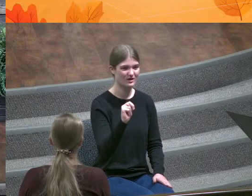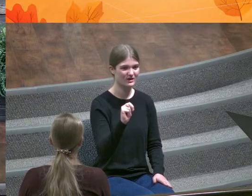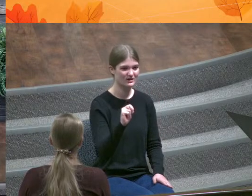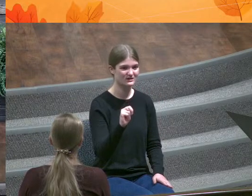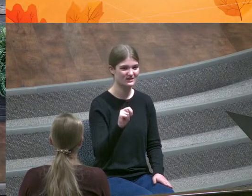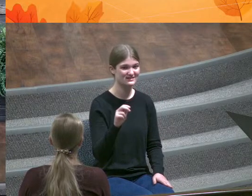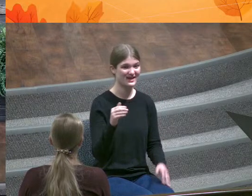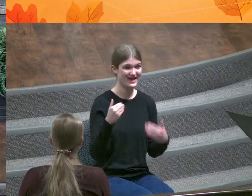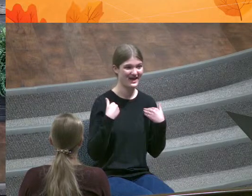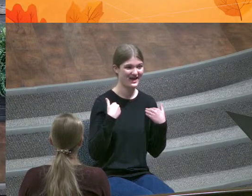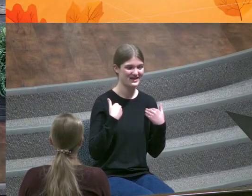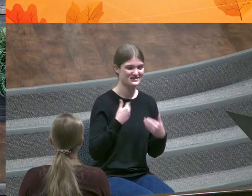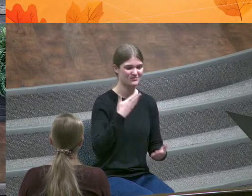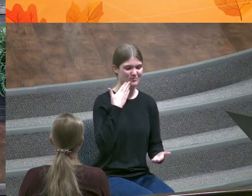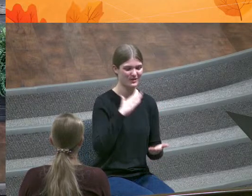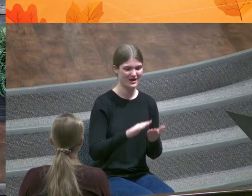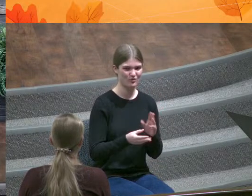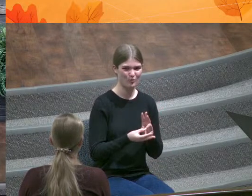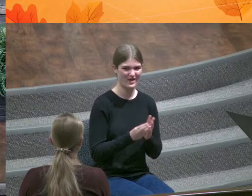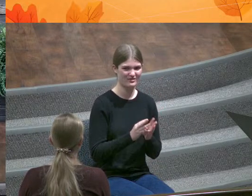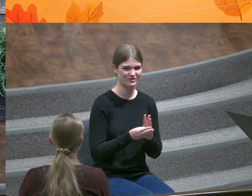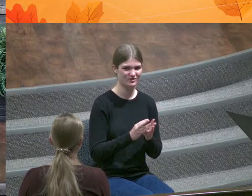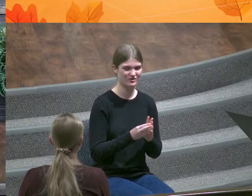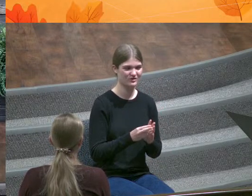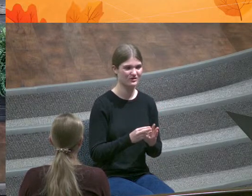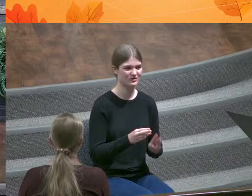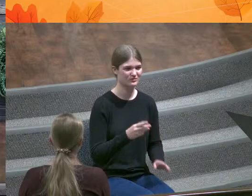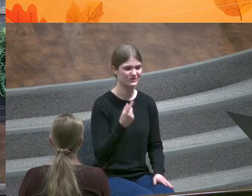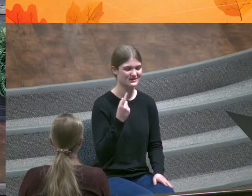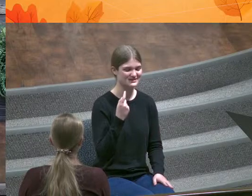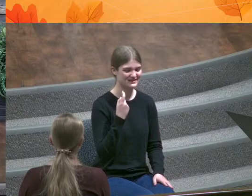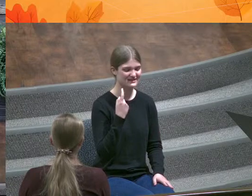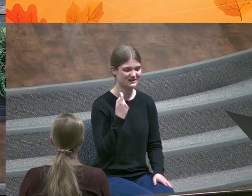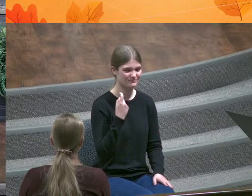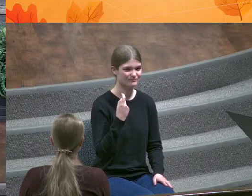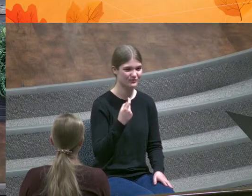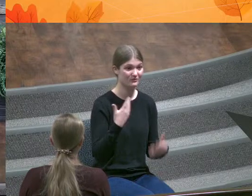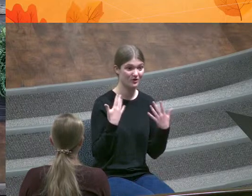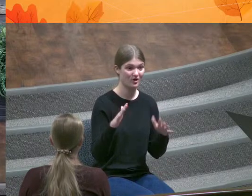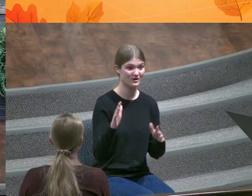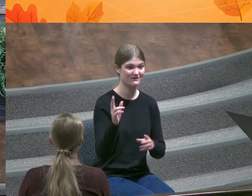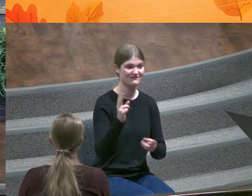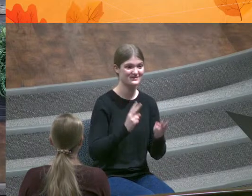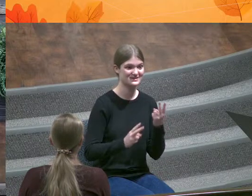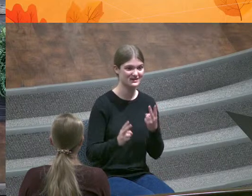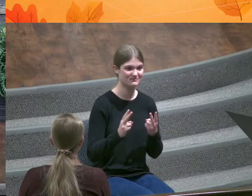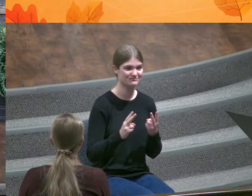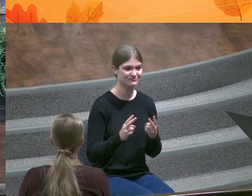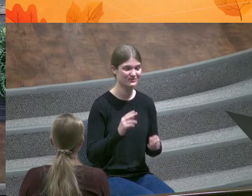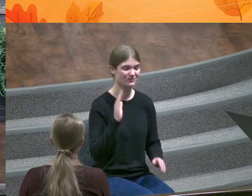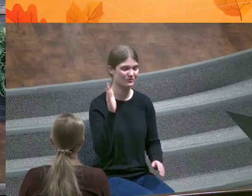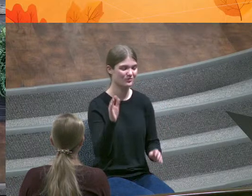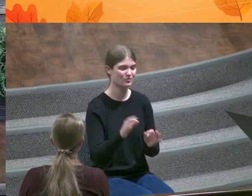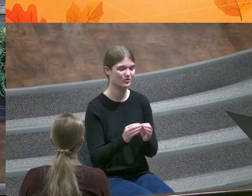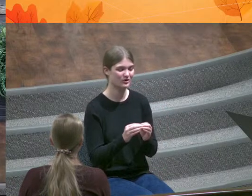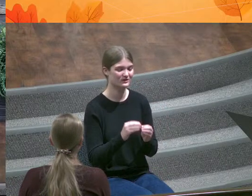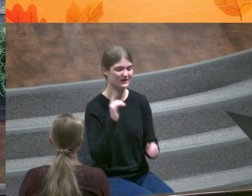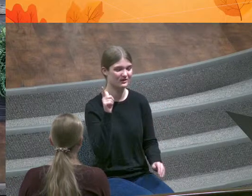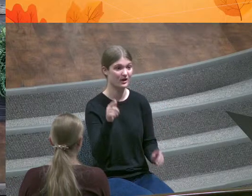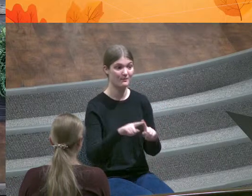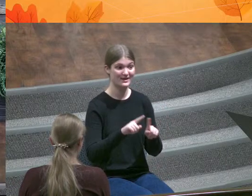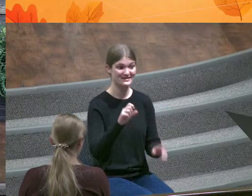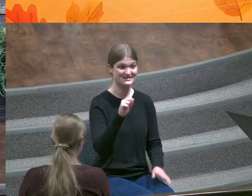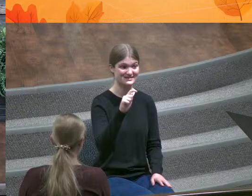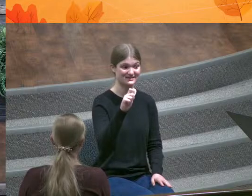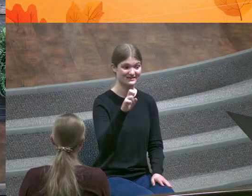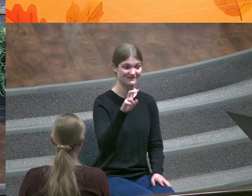has had some tough weather lately, physically, and it's good. I've already visited with him. We'll do more. But Stephen and I are going to get